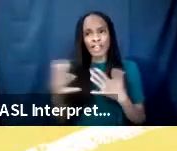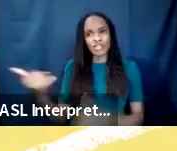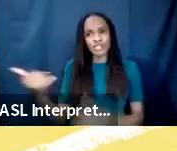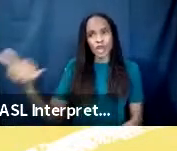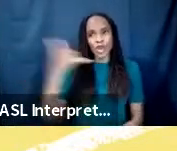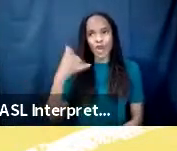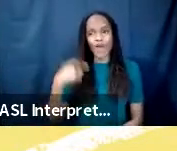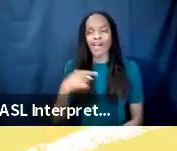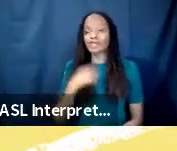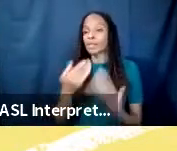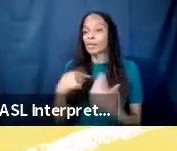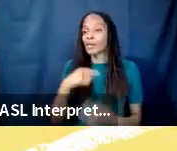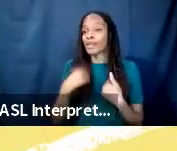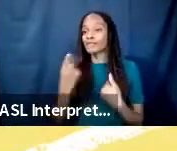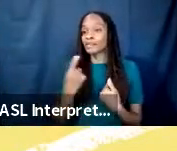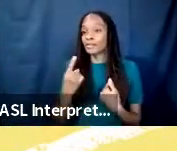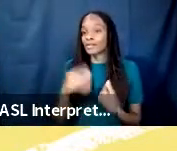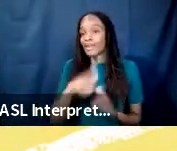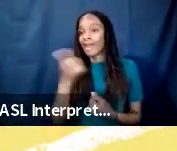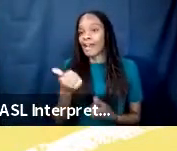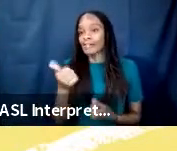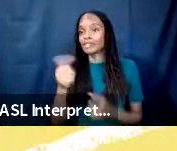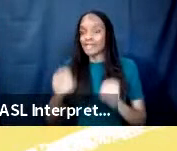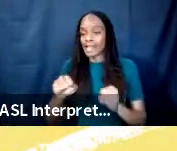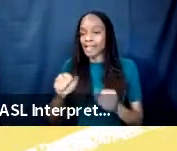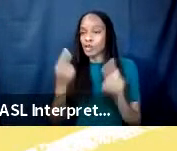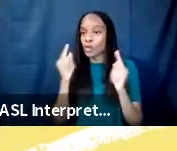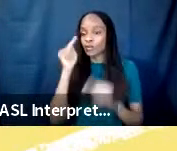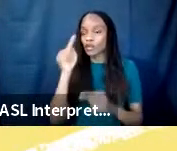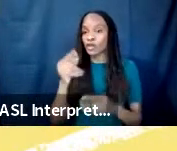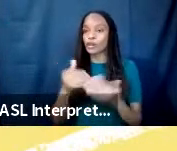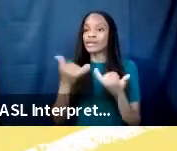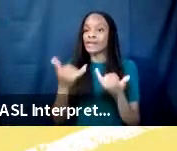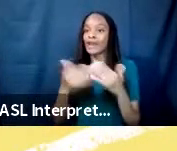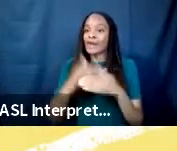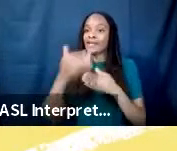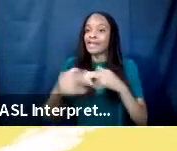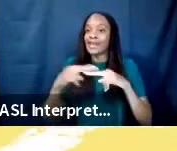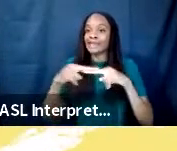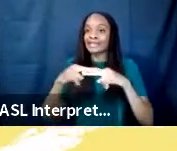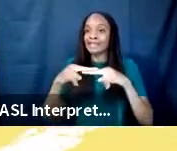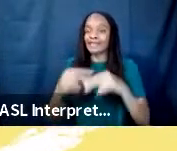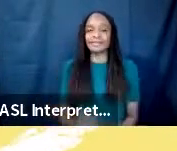else that we can make work for you. And now we'll go to the next slide.